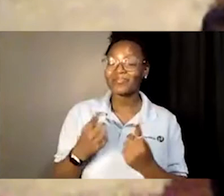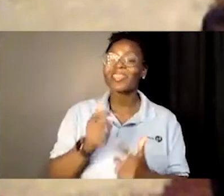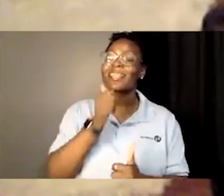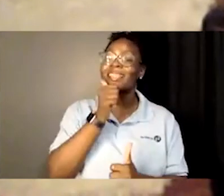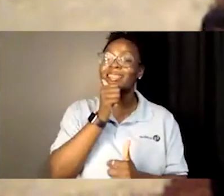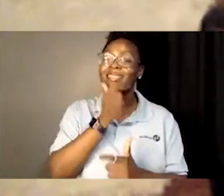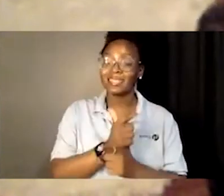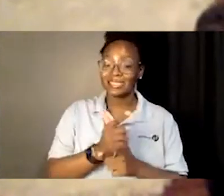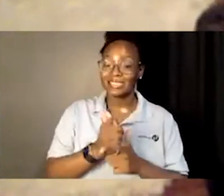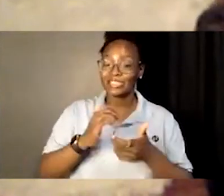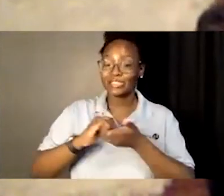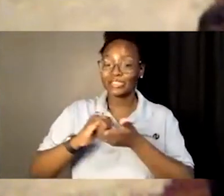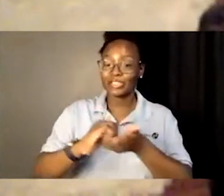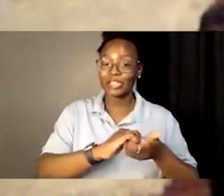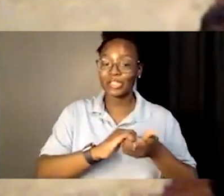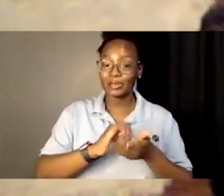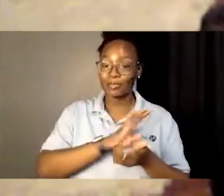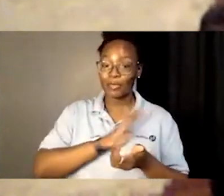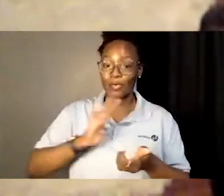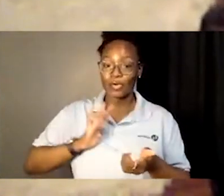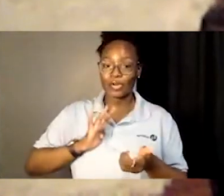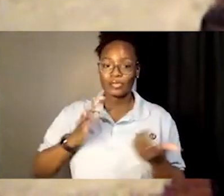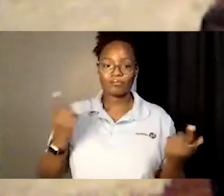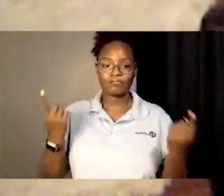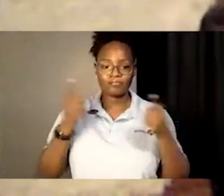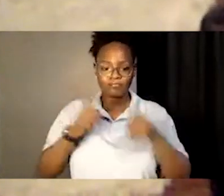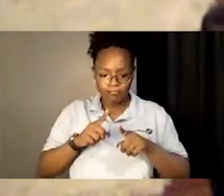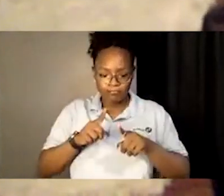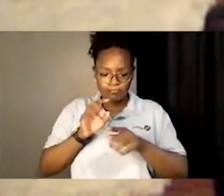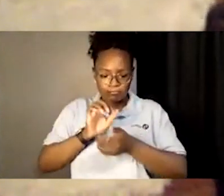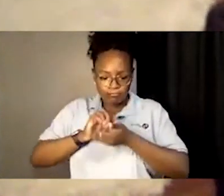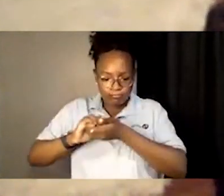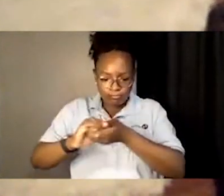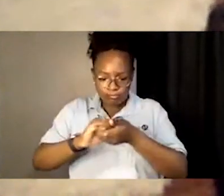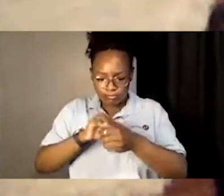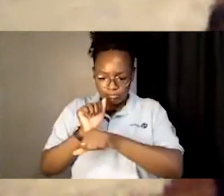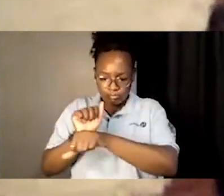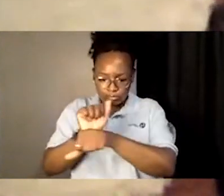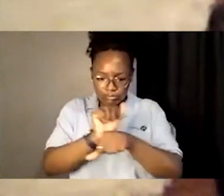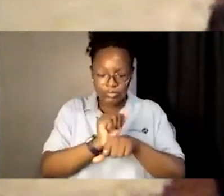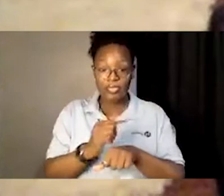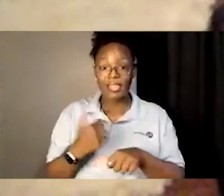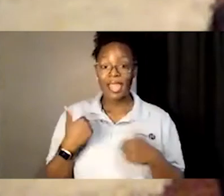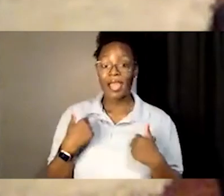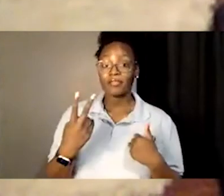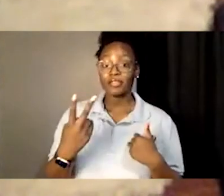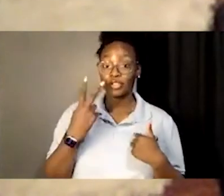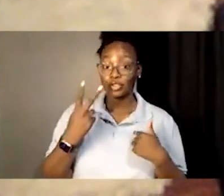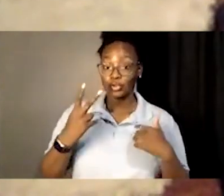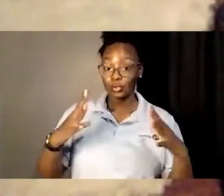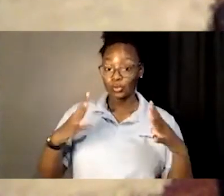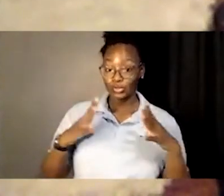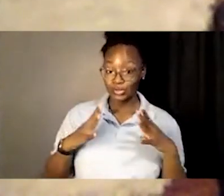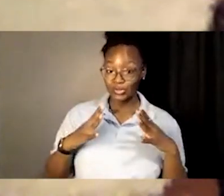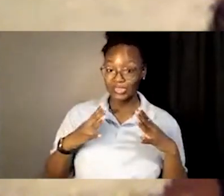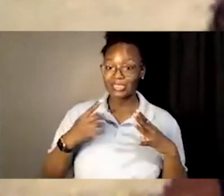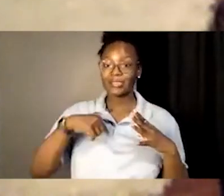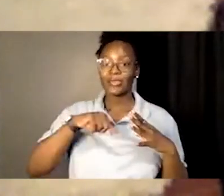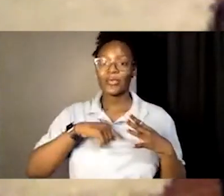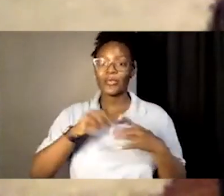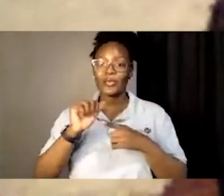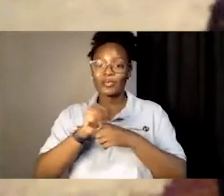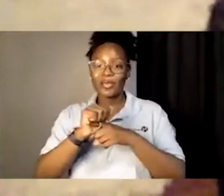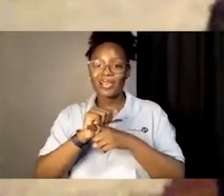got busy. And we participated in two retreats. We studied the practice of nonviolent communication, and we